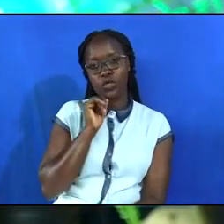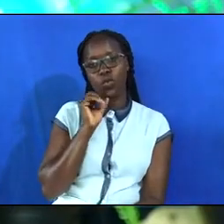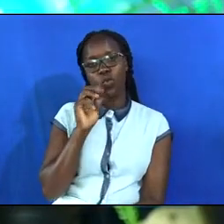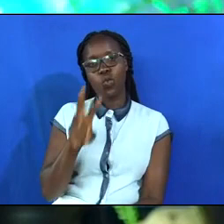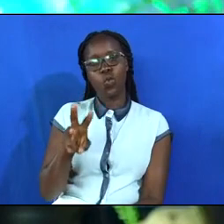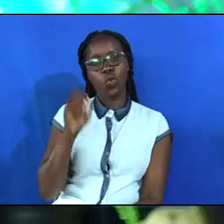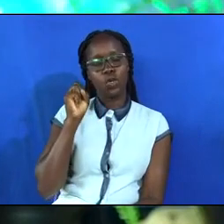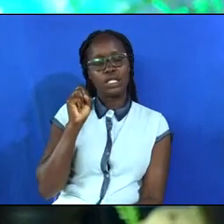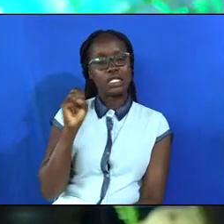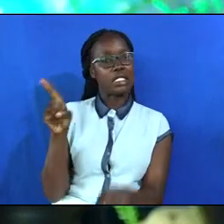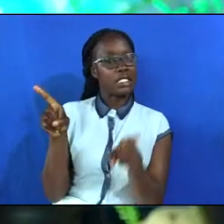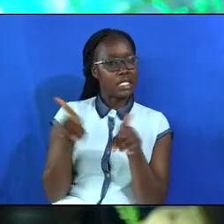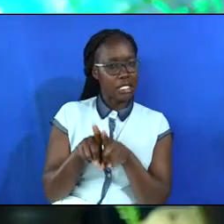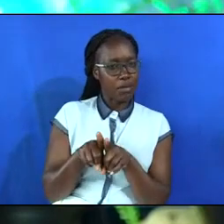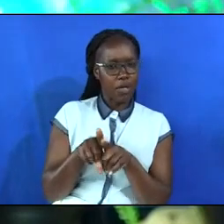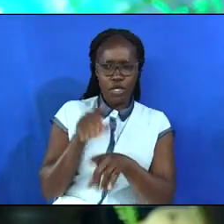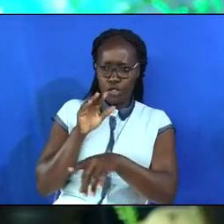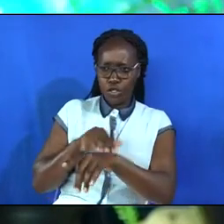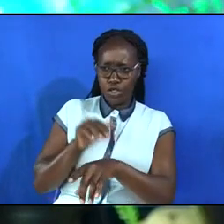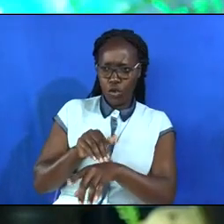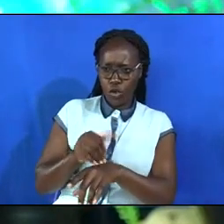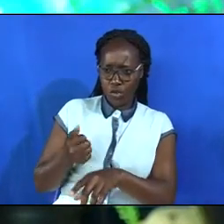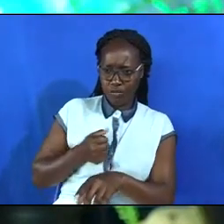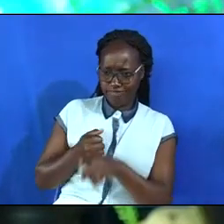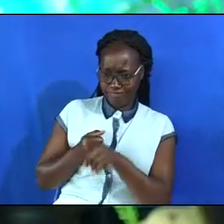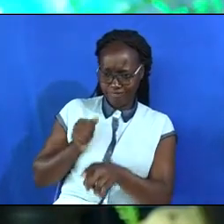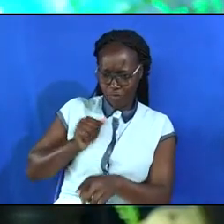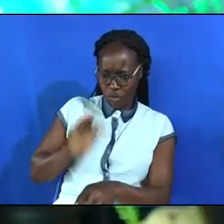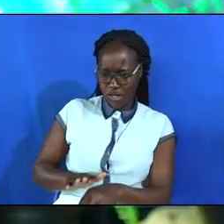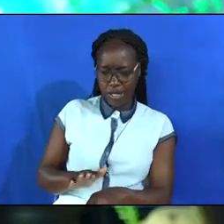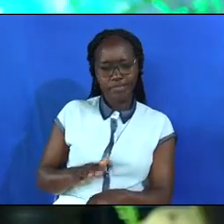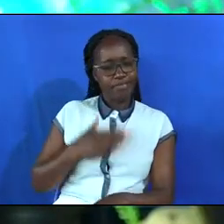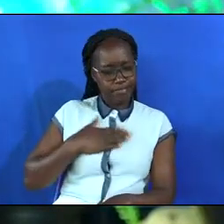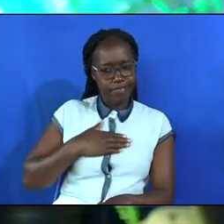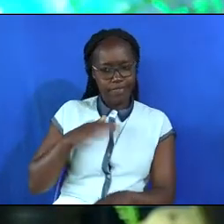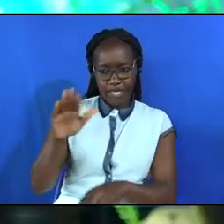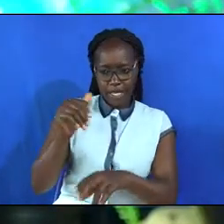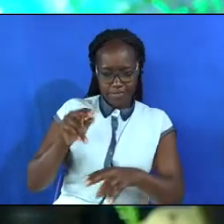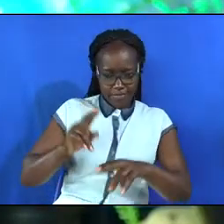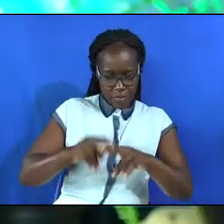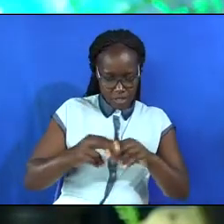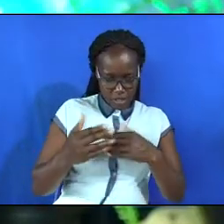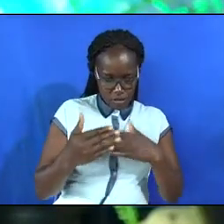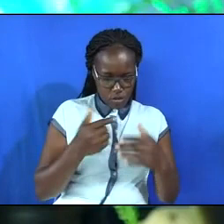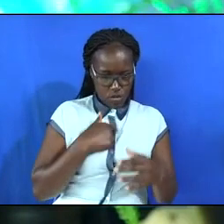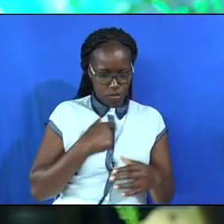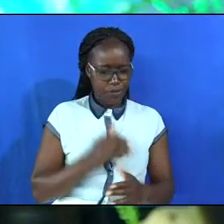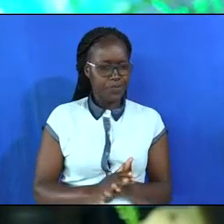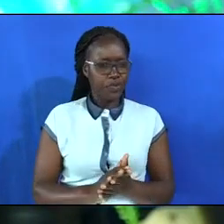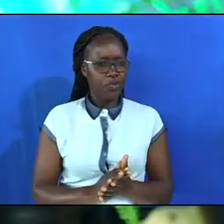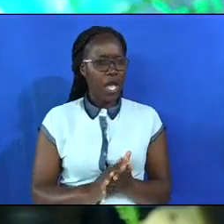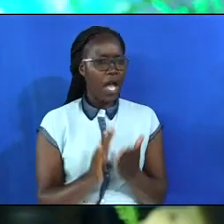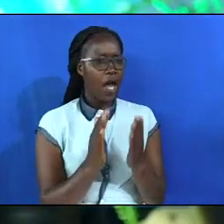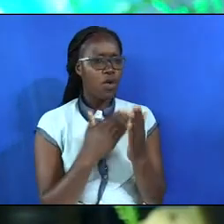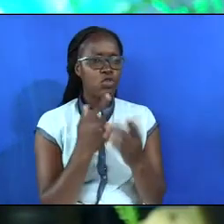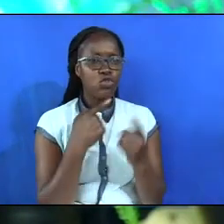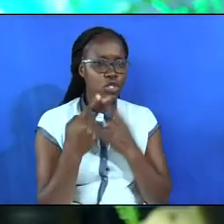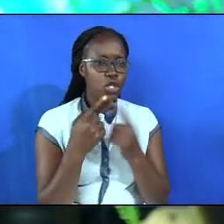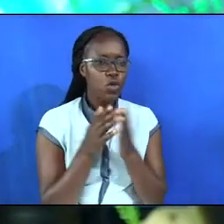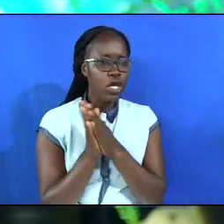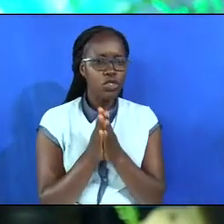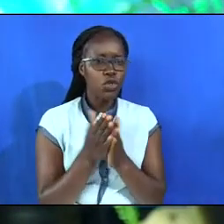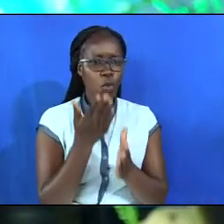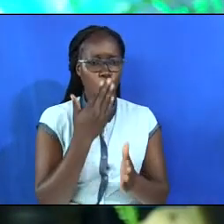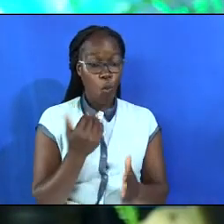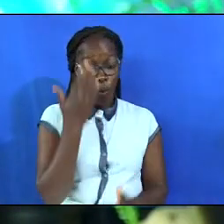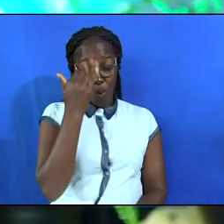was. She called Esther and told her to sit down next to her. "I will tell you a story on why I look